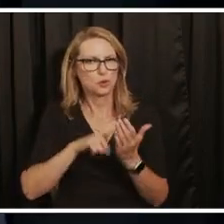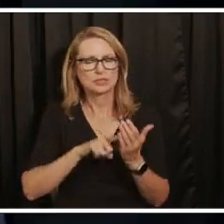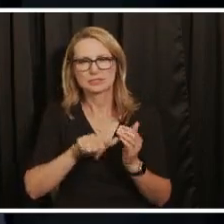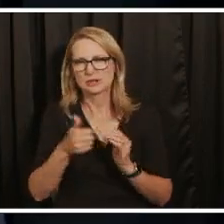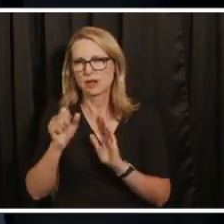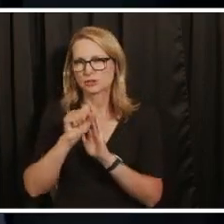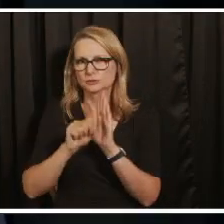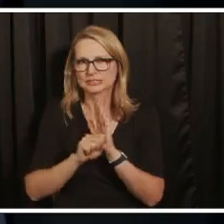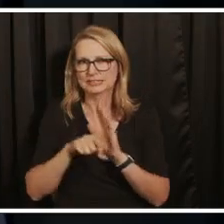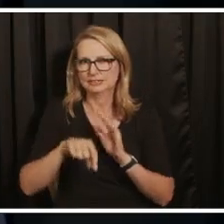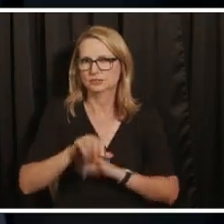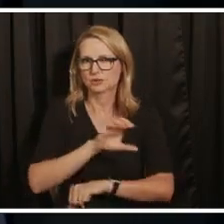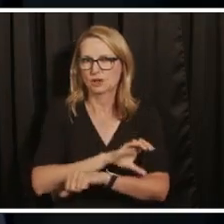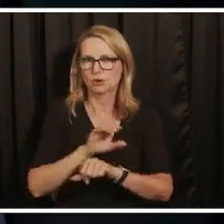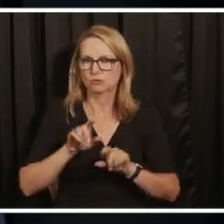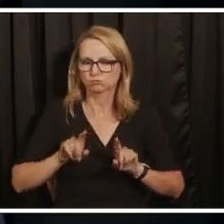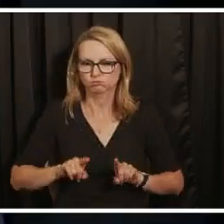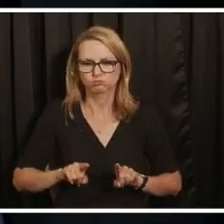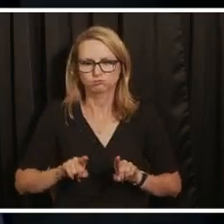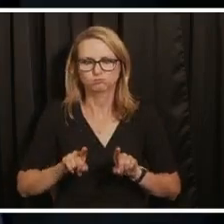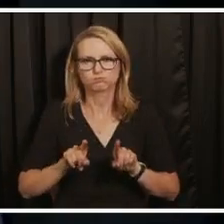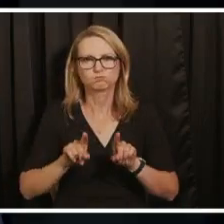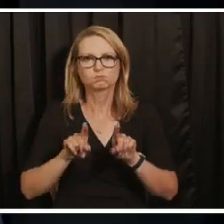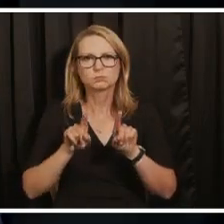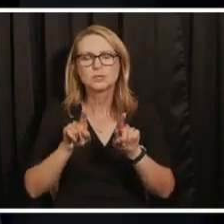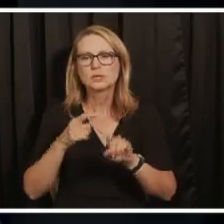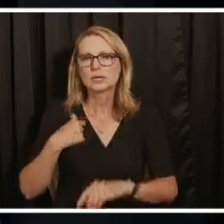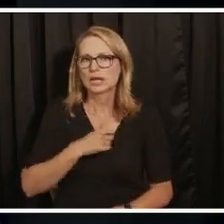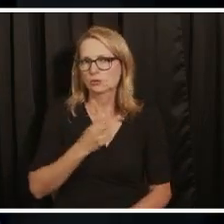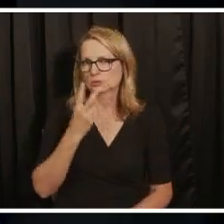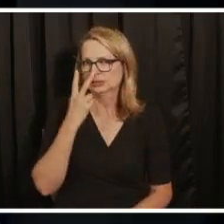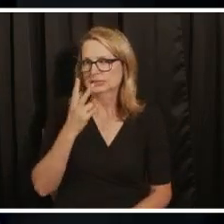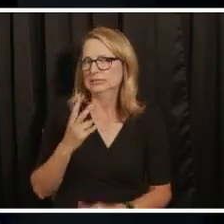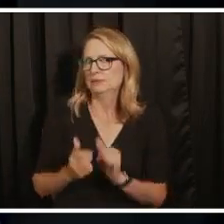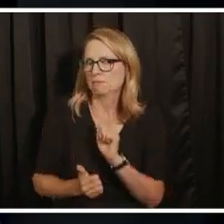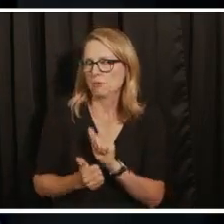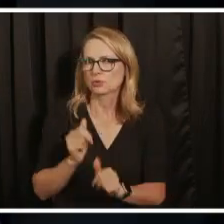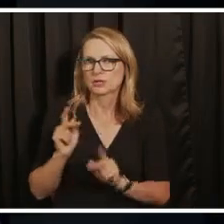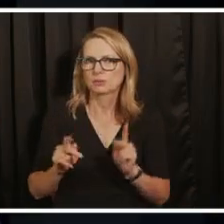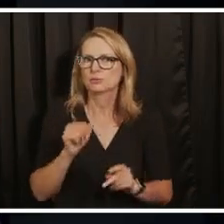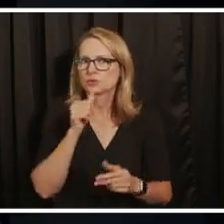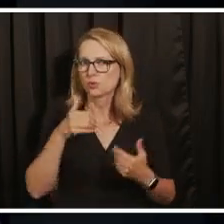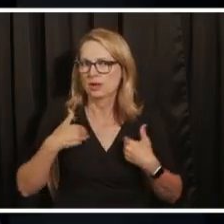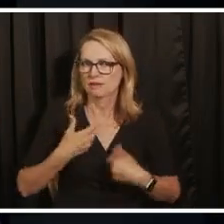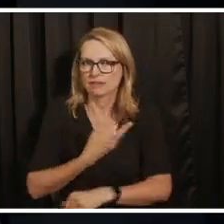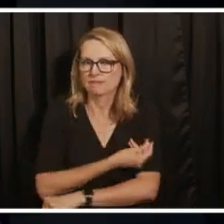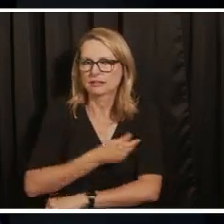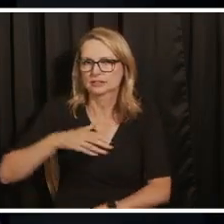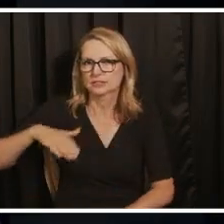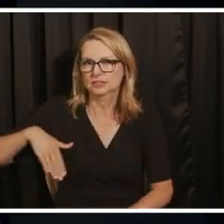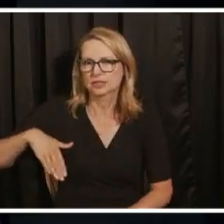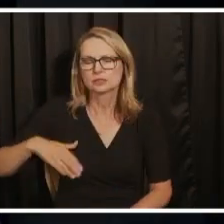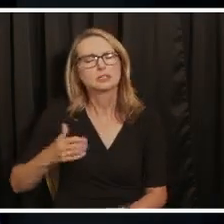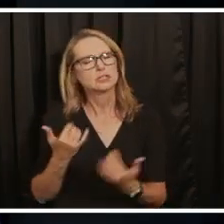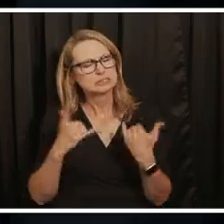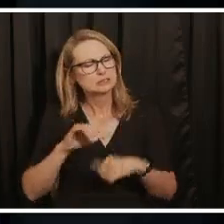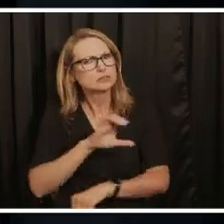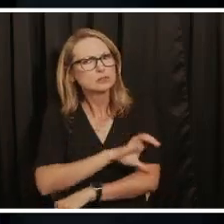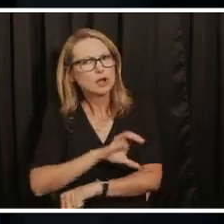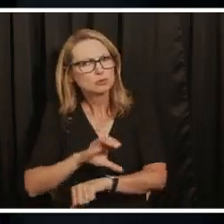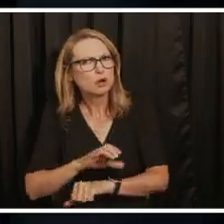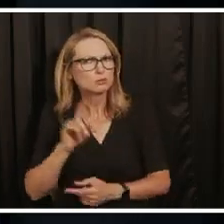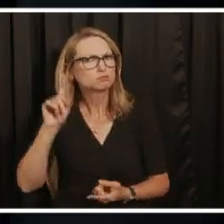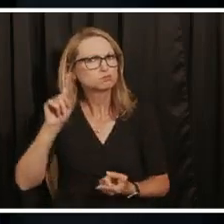with increases in cases, particularly among the unvaccinated. We remain one of the lower states with regard to overall